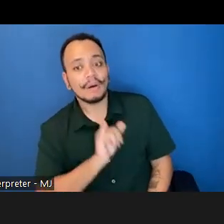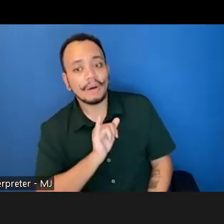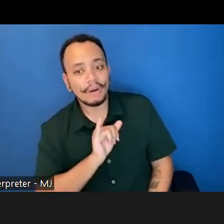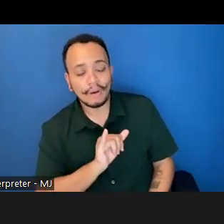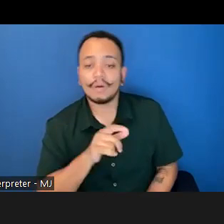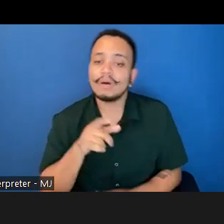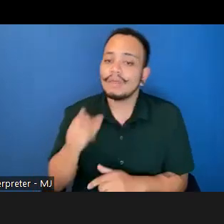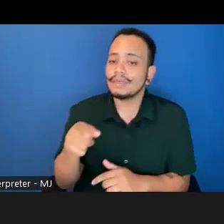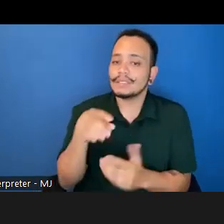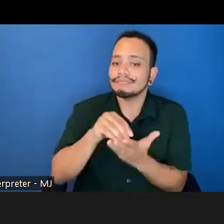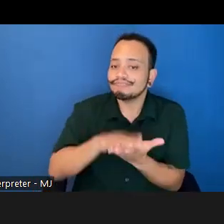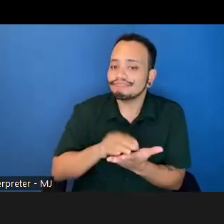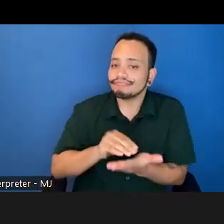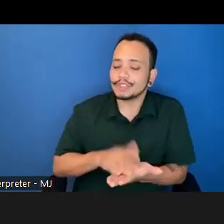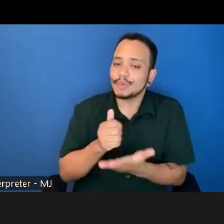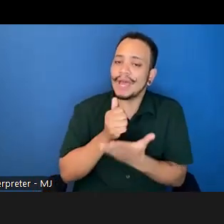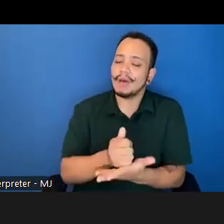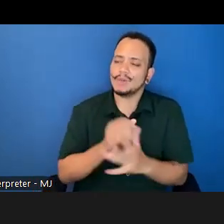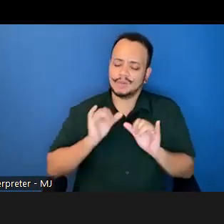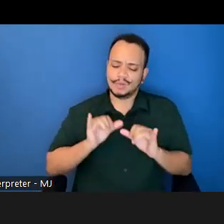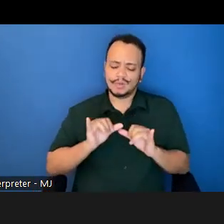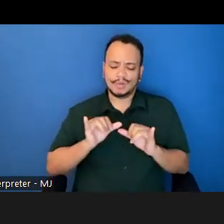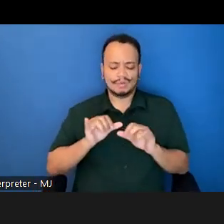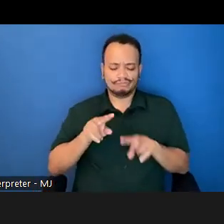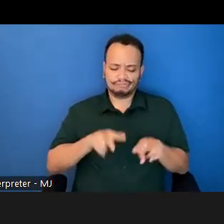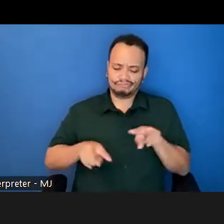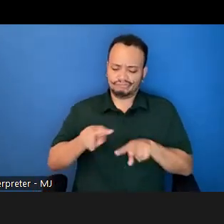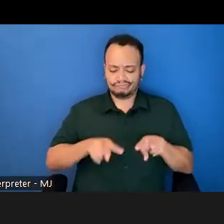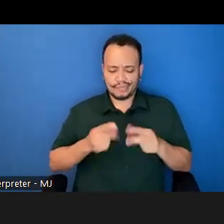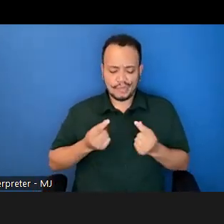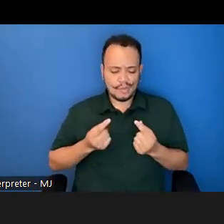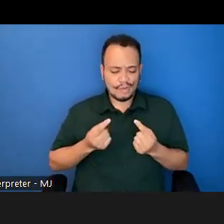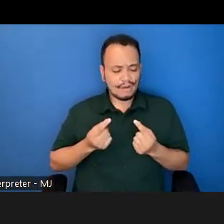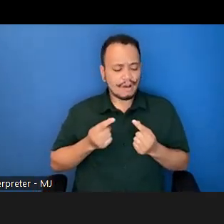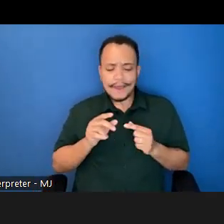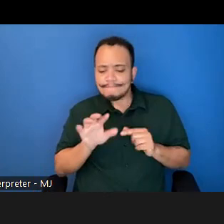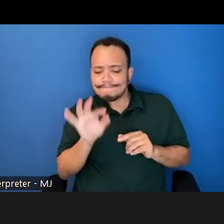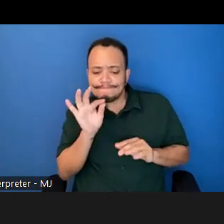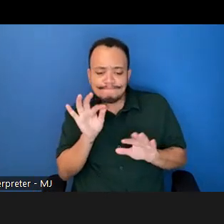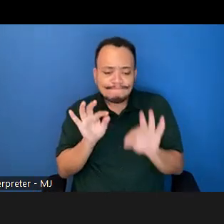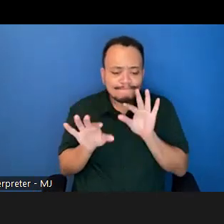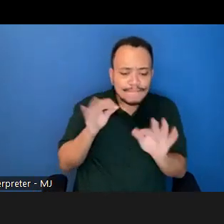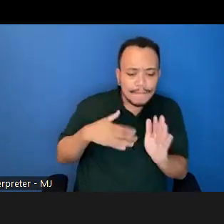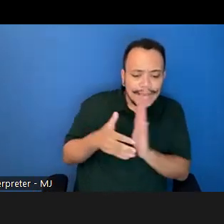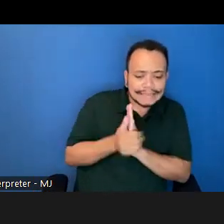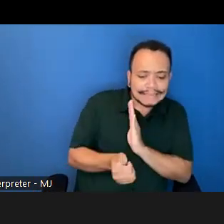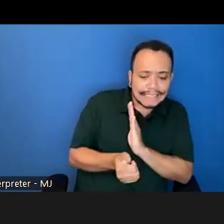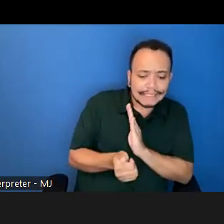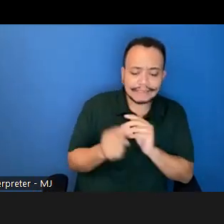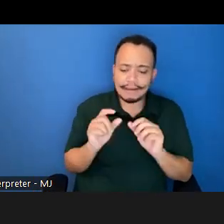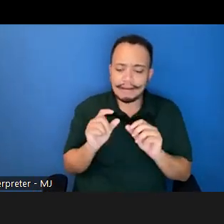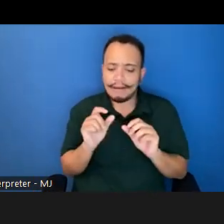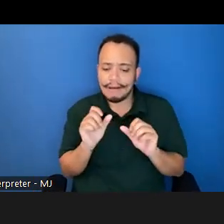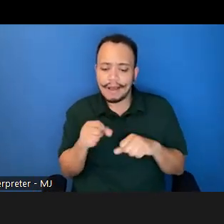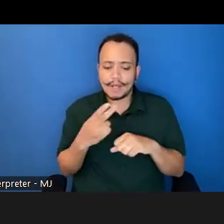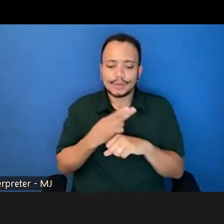to help you to like review and sort of pick out skills that you used